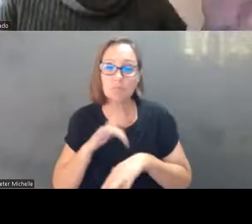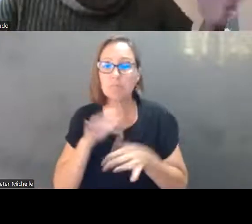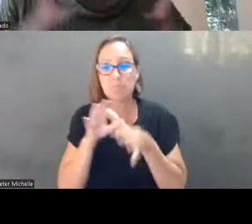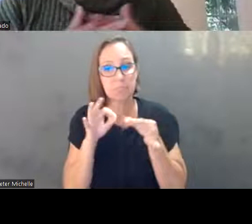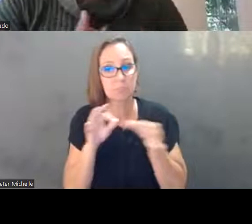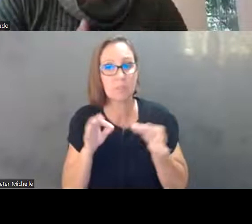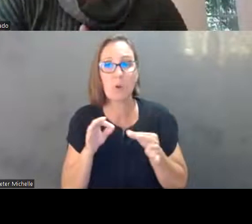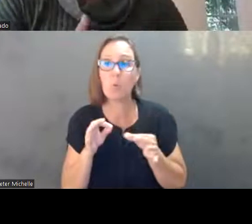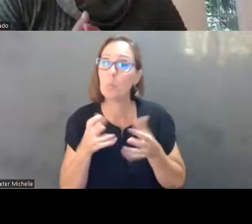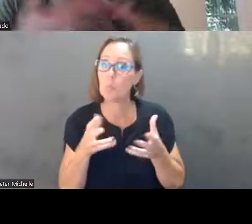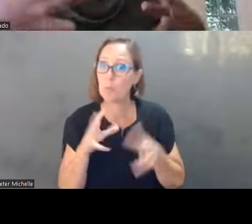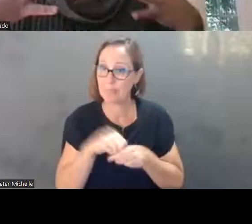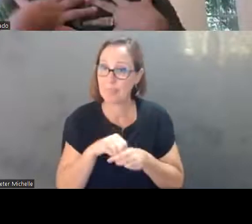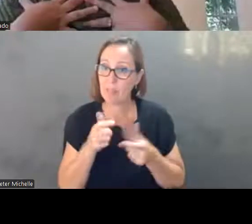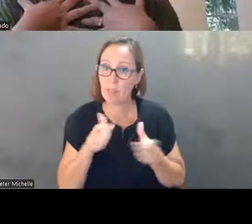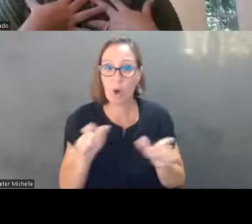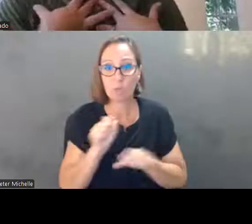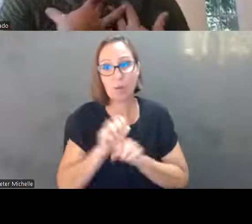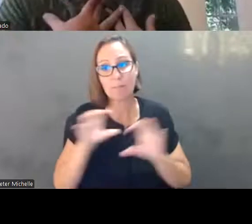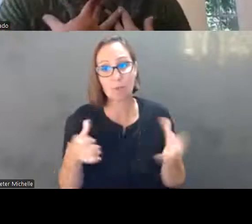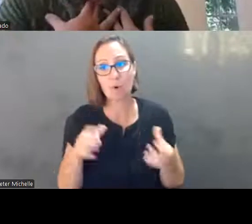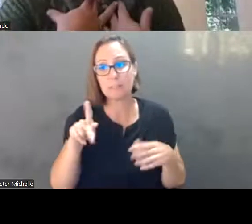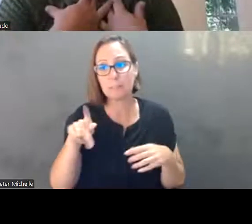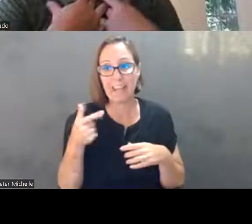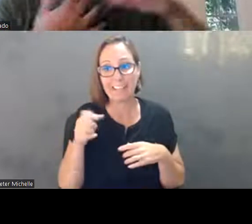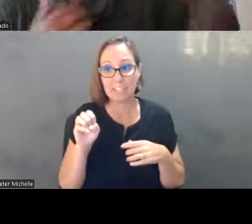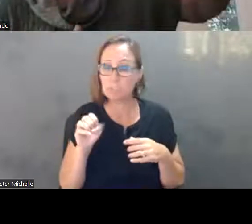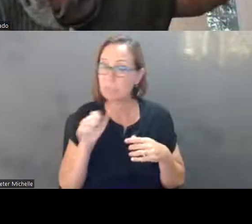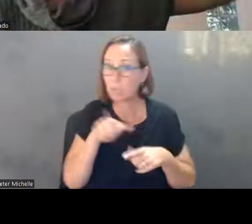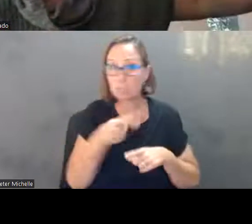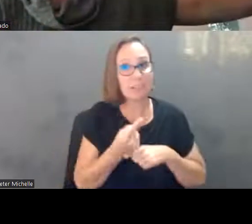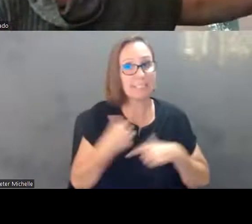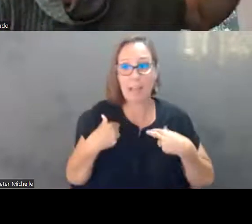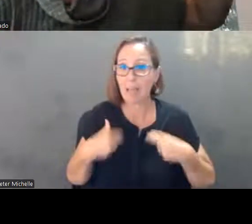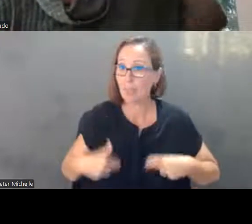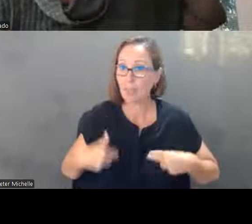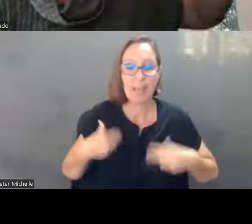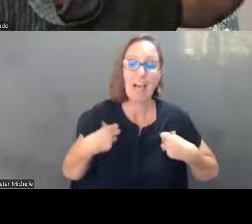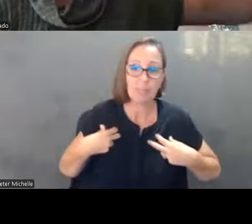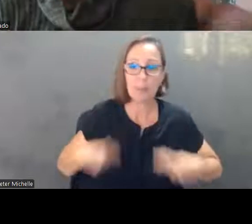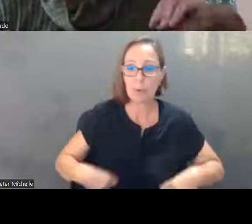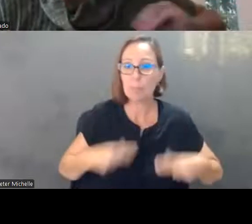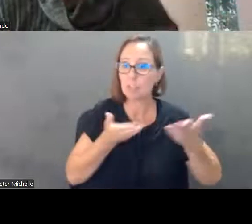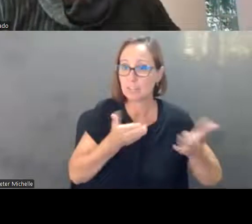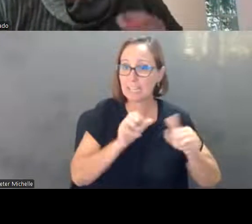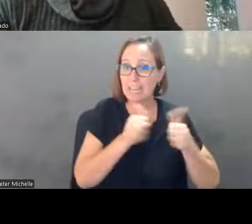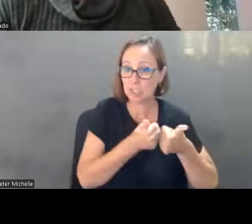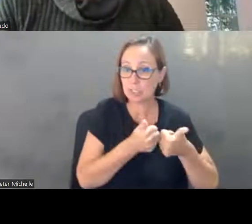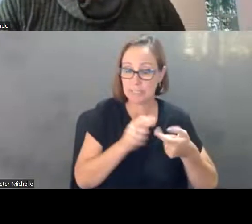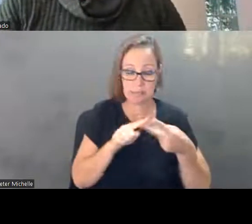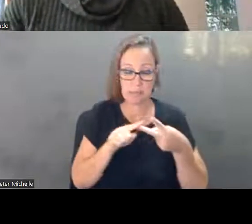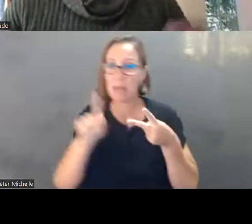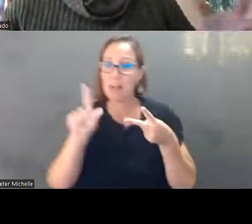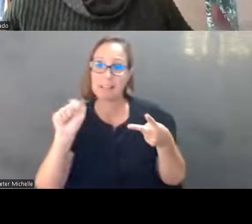the large workforce package, it's not just Health and Human Service Agency. There is also our sister agency, the Labor